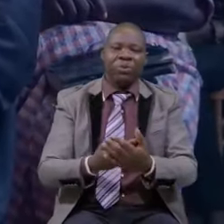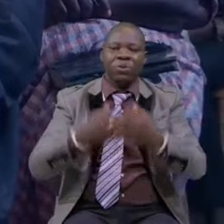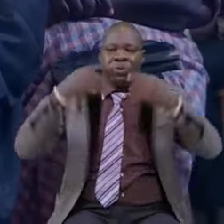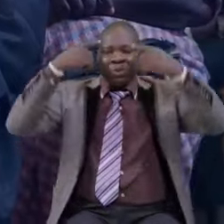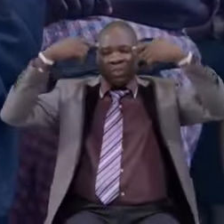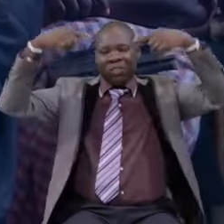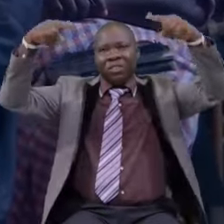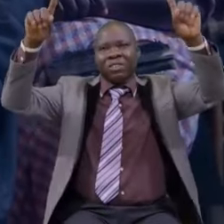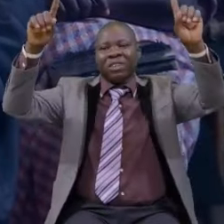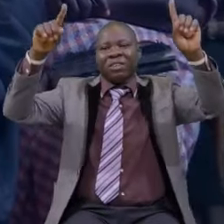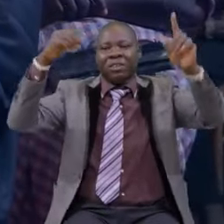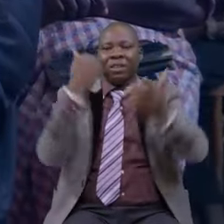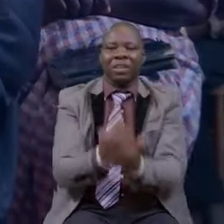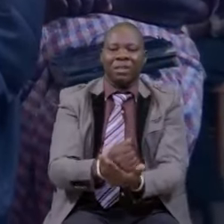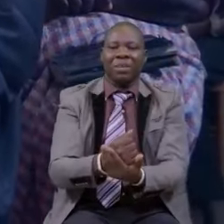good success.